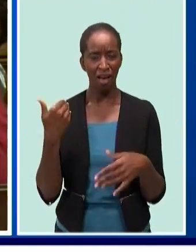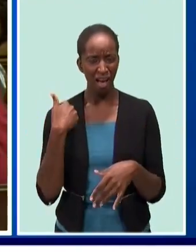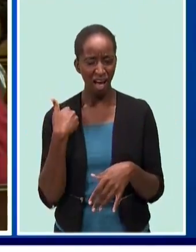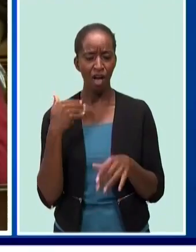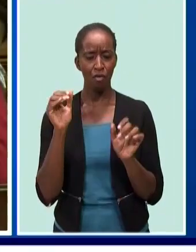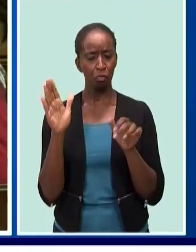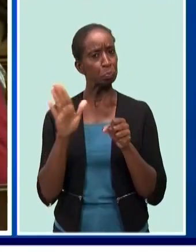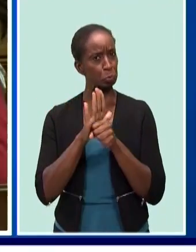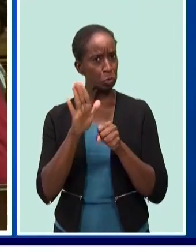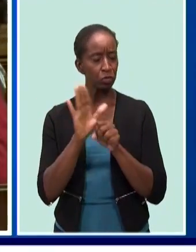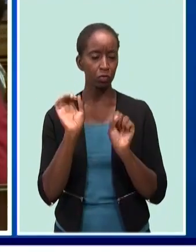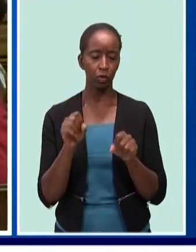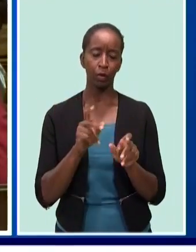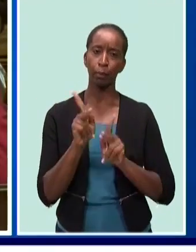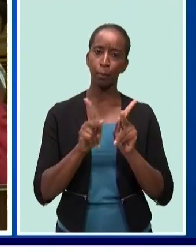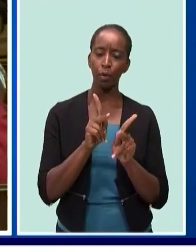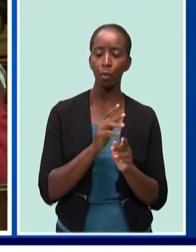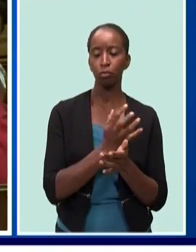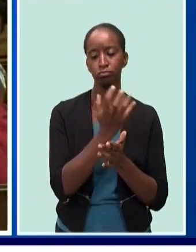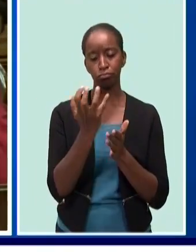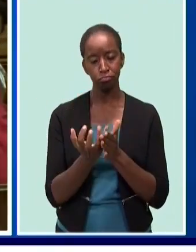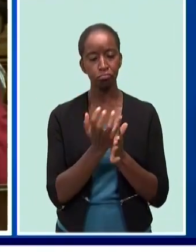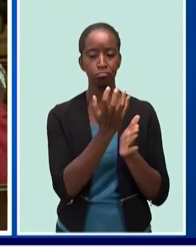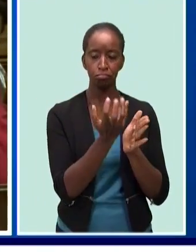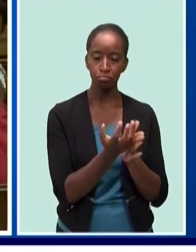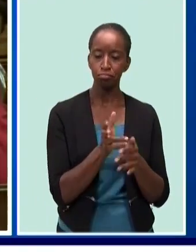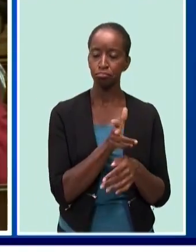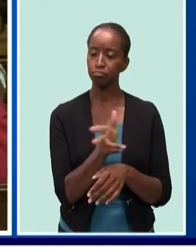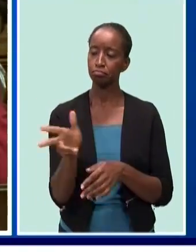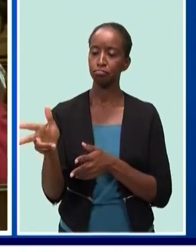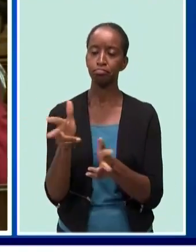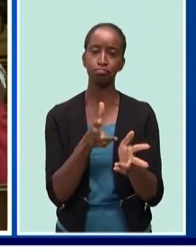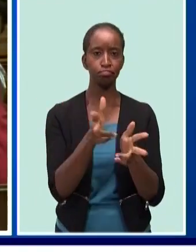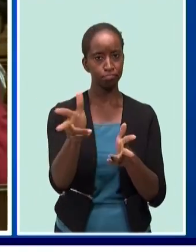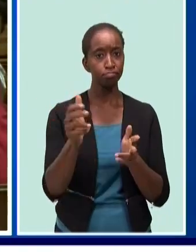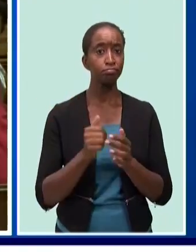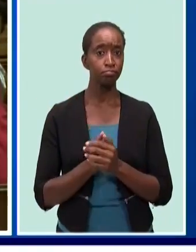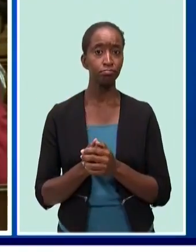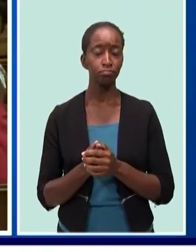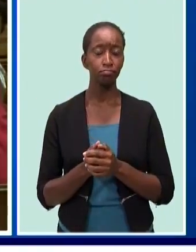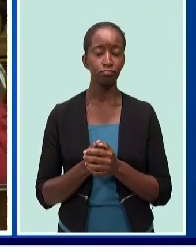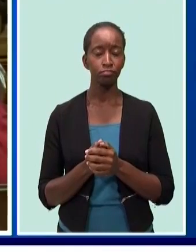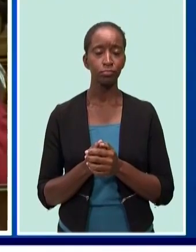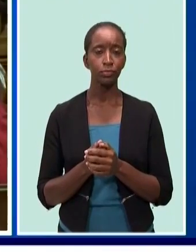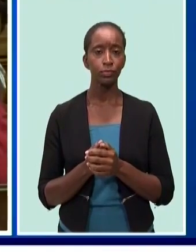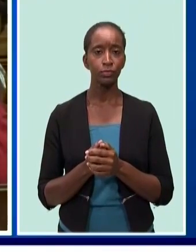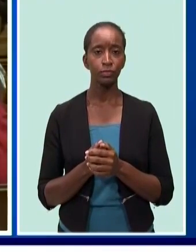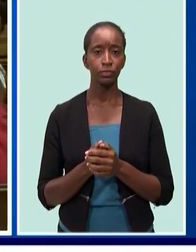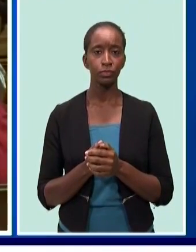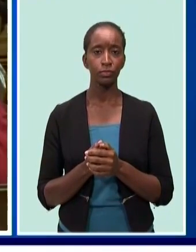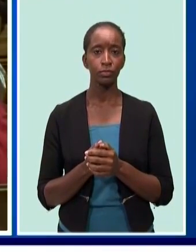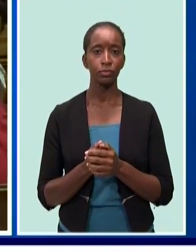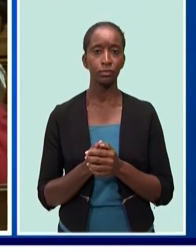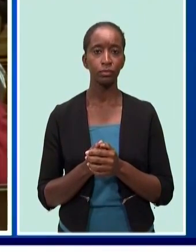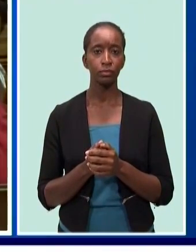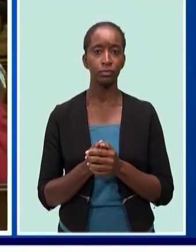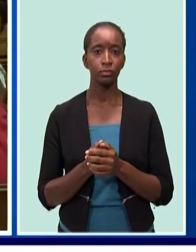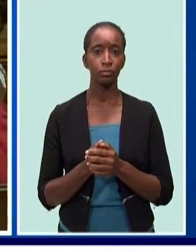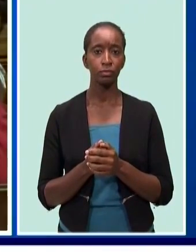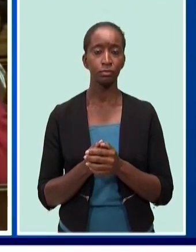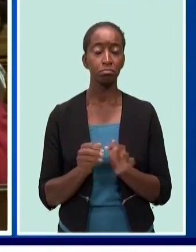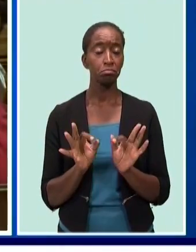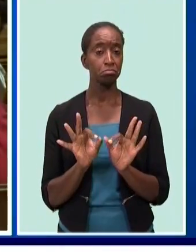allows. And we need to have the service available to commuters. Not all